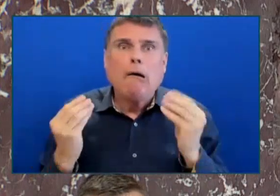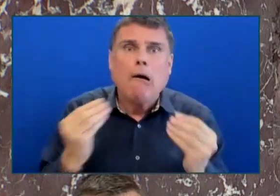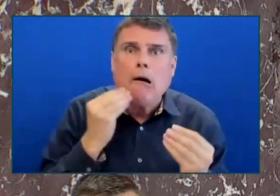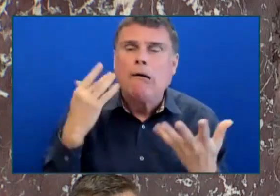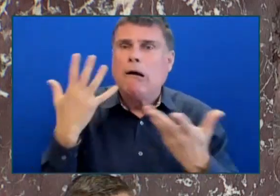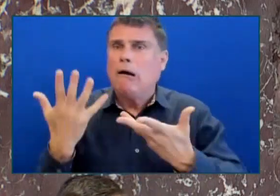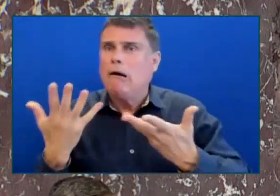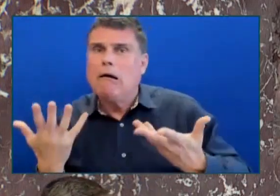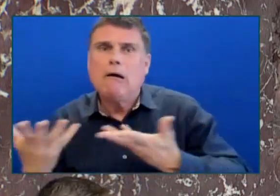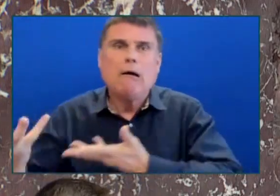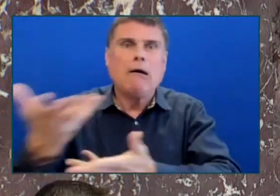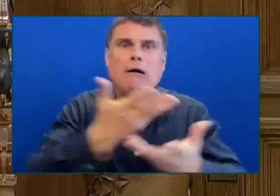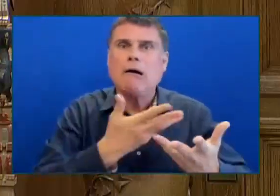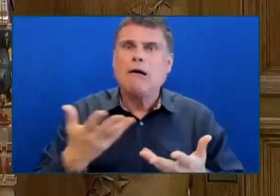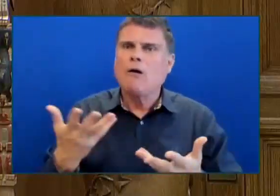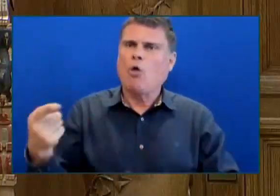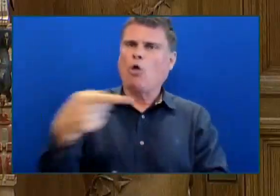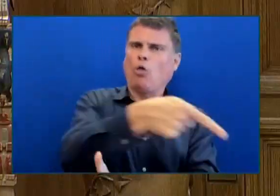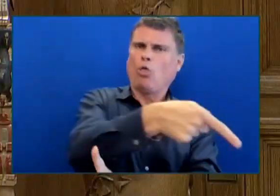hear.